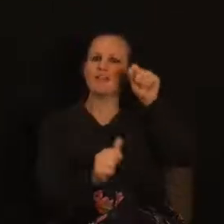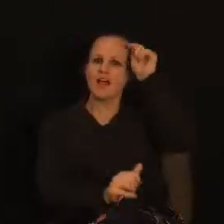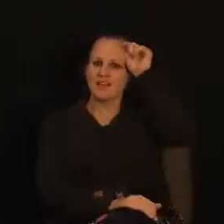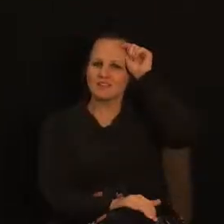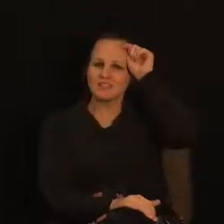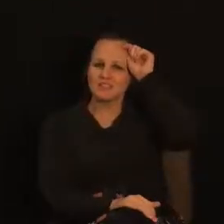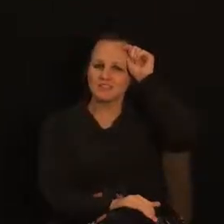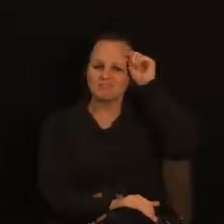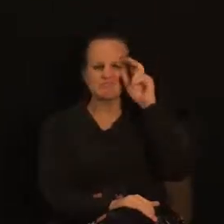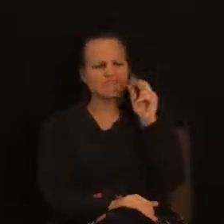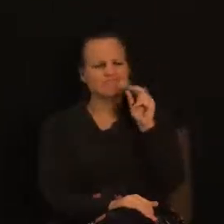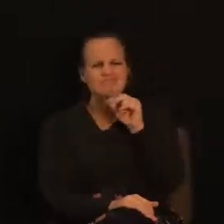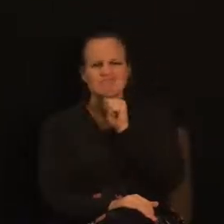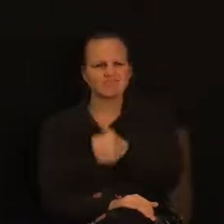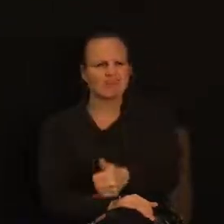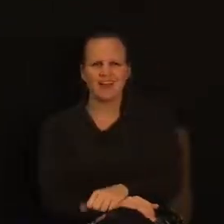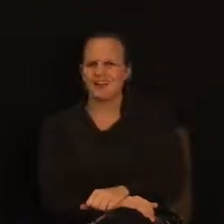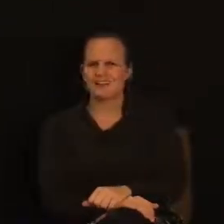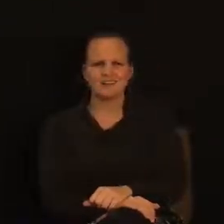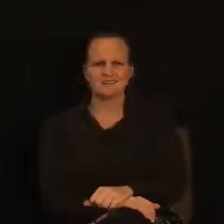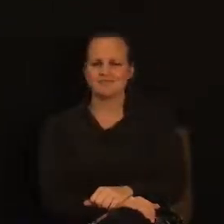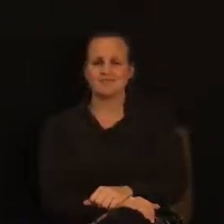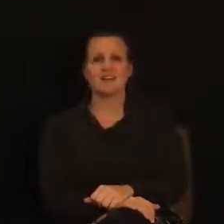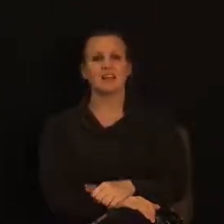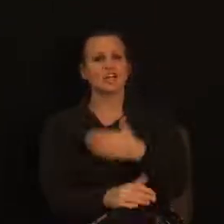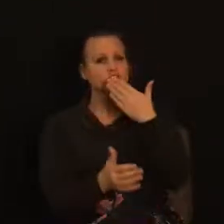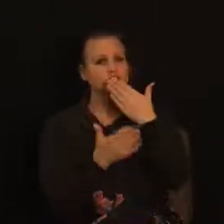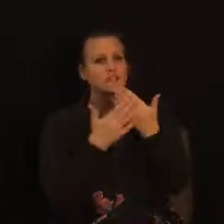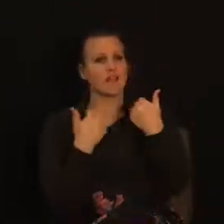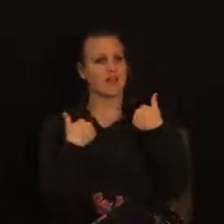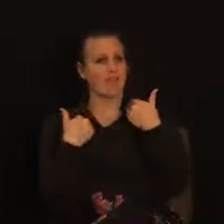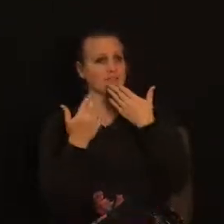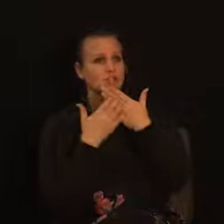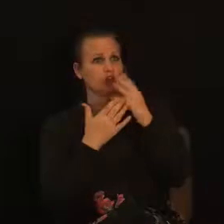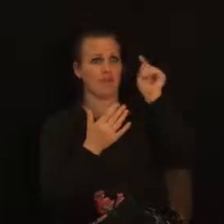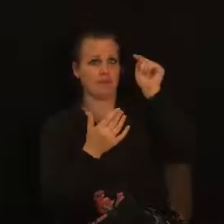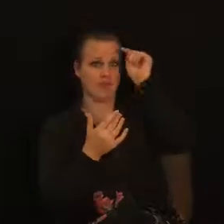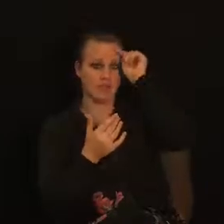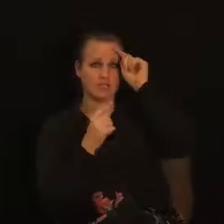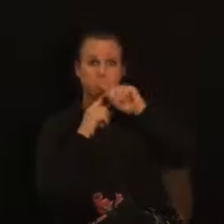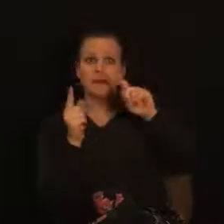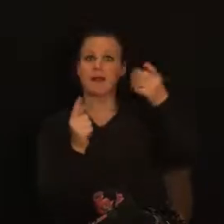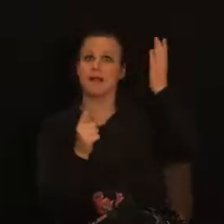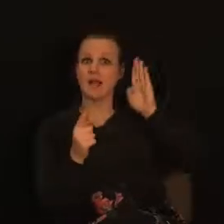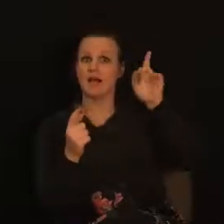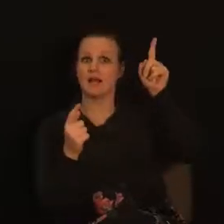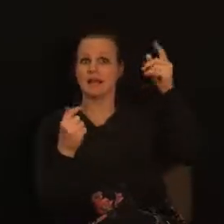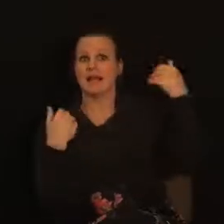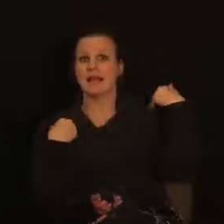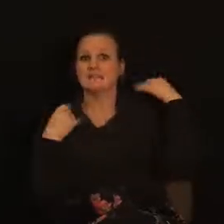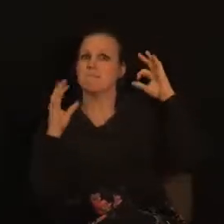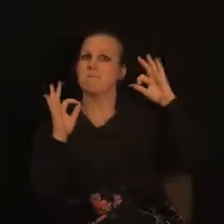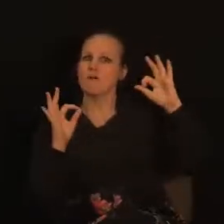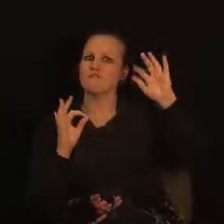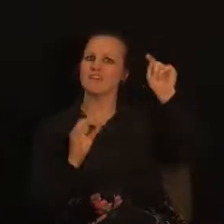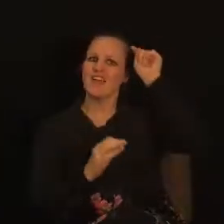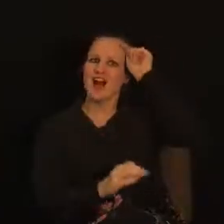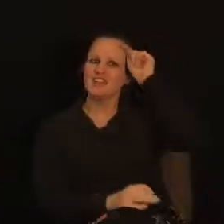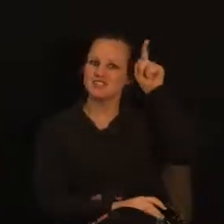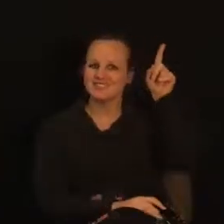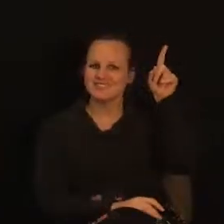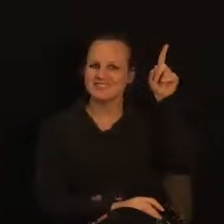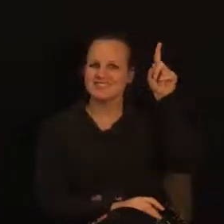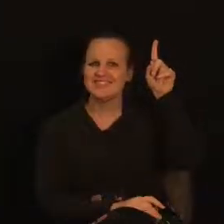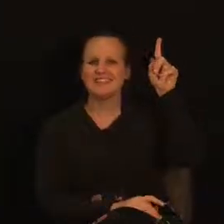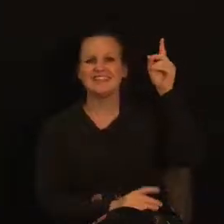It's good to have good theology. But do you know that God has perfect theology? And he gave